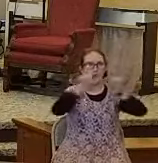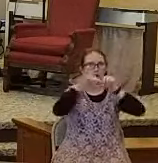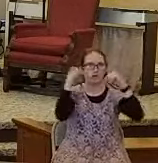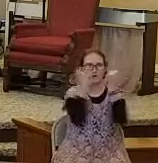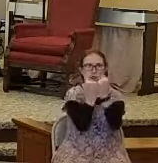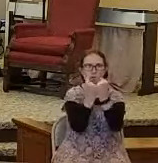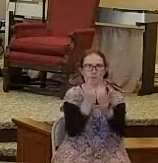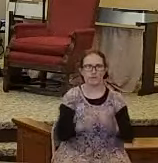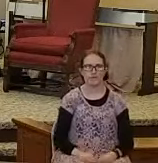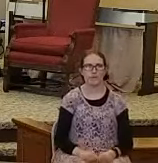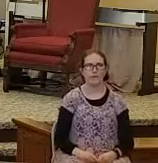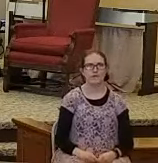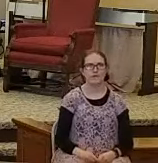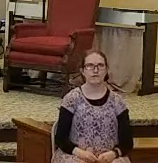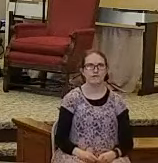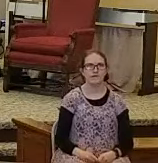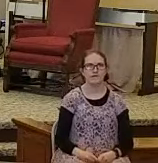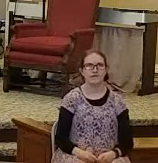Jesus.